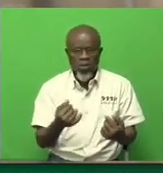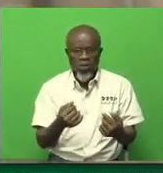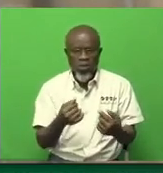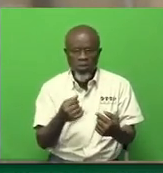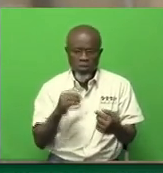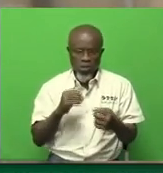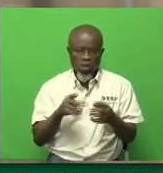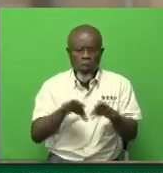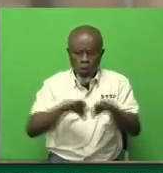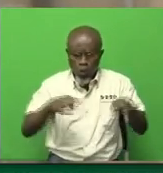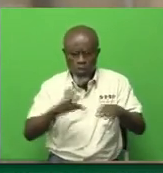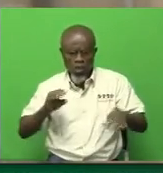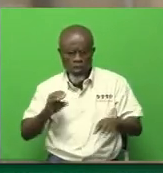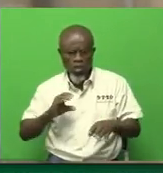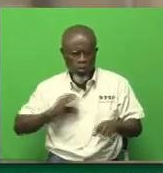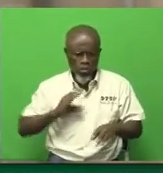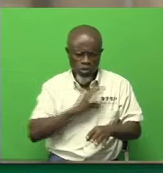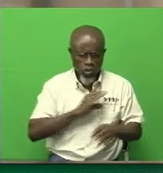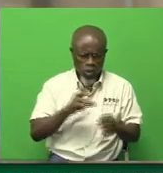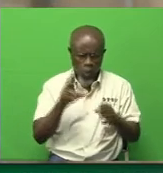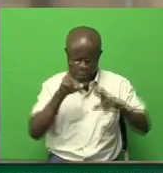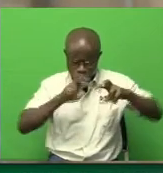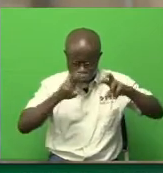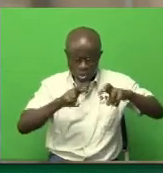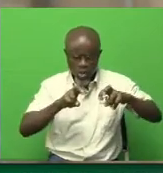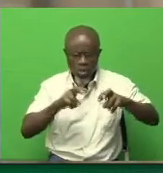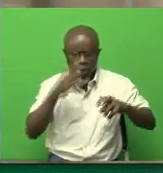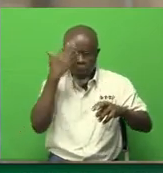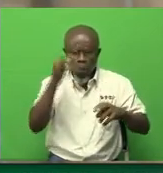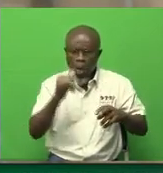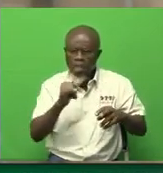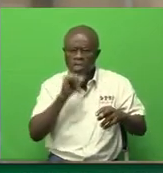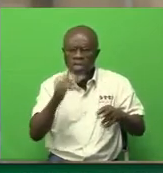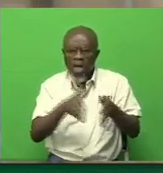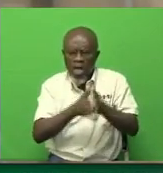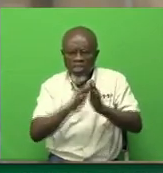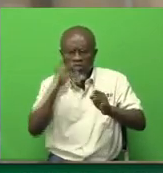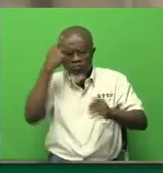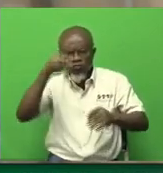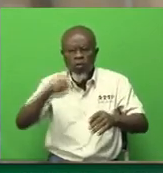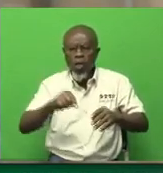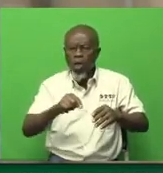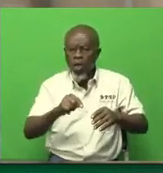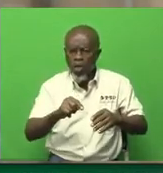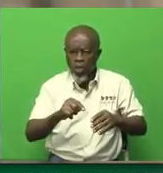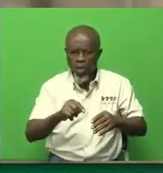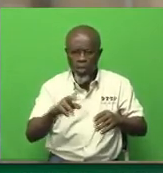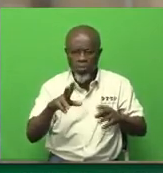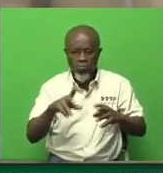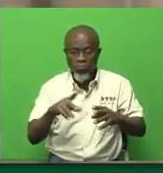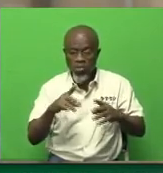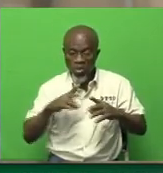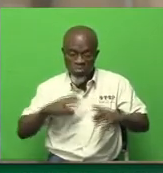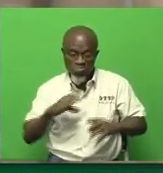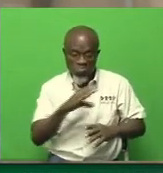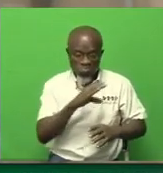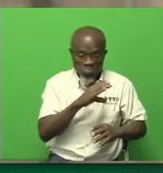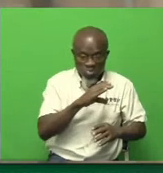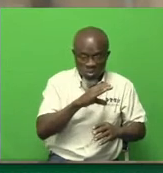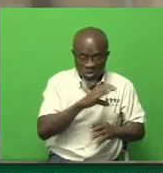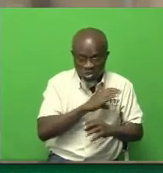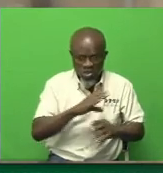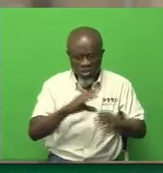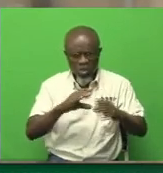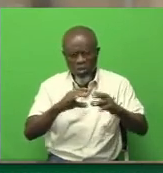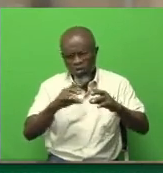between 2010 and 2015. call for a commission of inquiry on the conduct of every single member